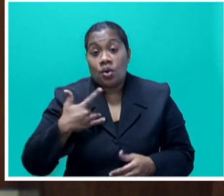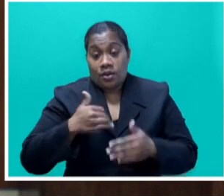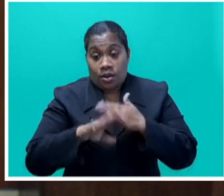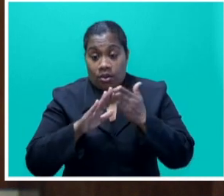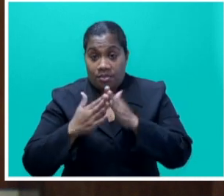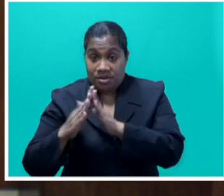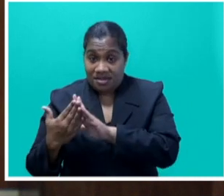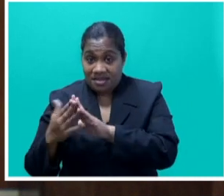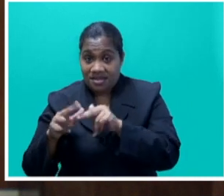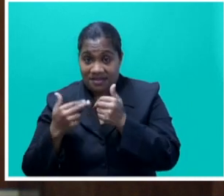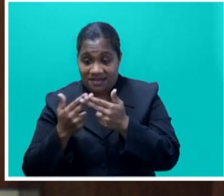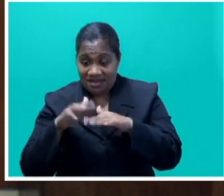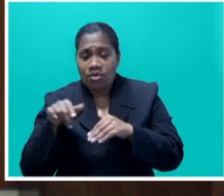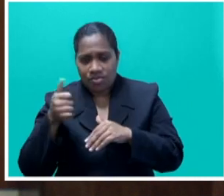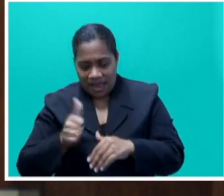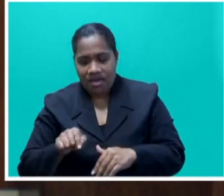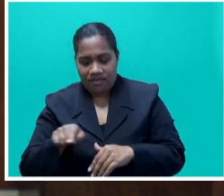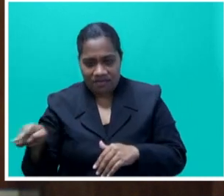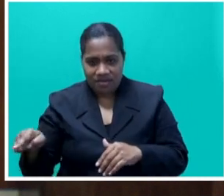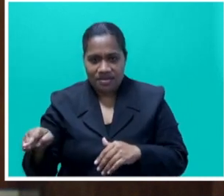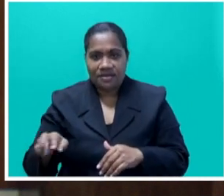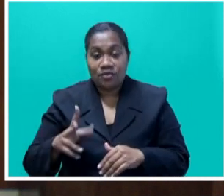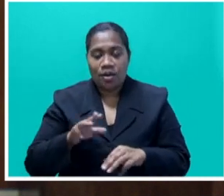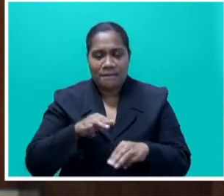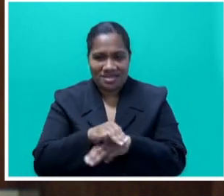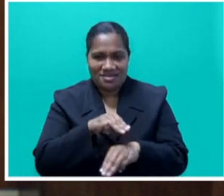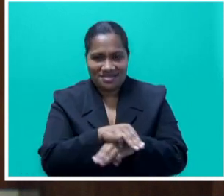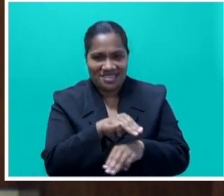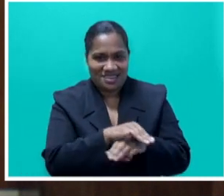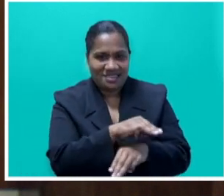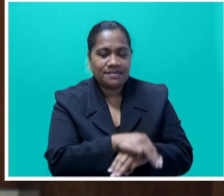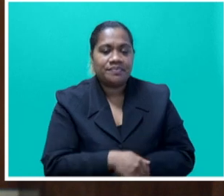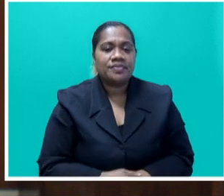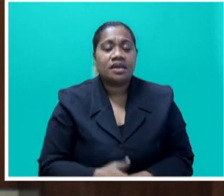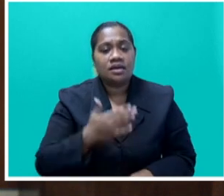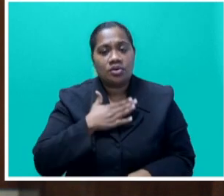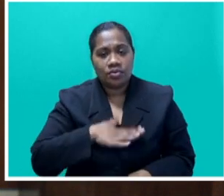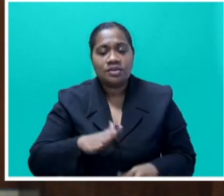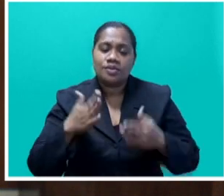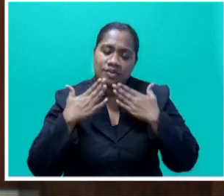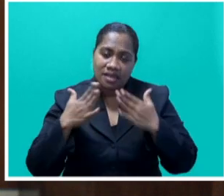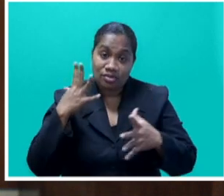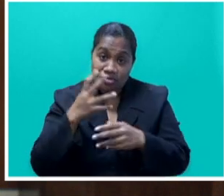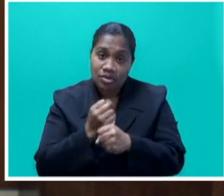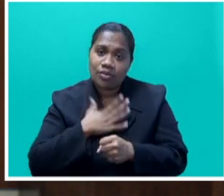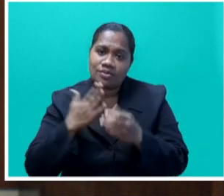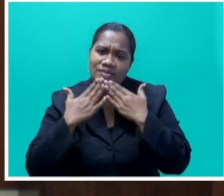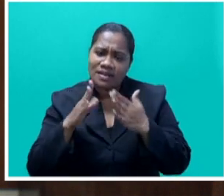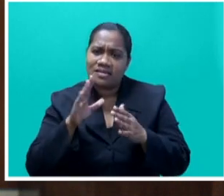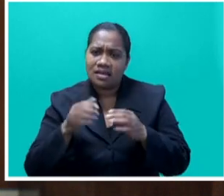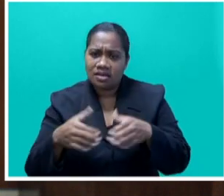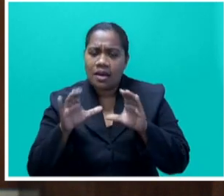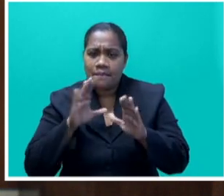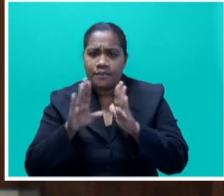and this is an allowance that we pay to them on a monthly basis. In conclusion, Mr. Speaker, I'd also like to acknowledge the countless private sector